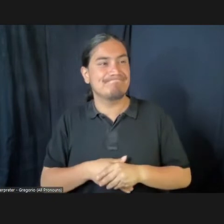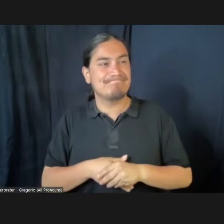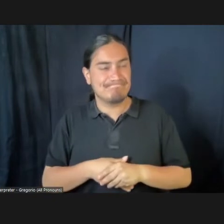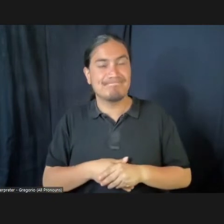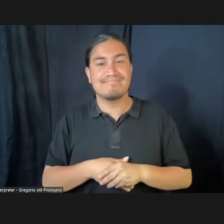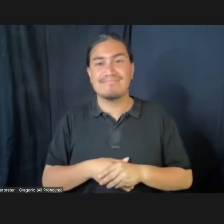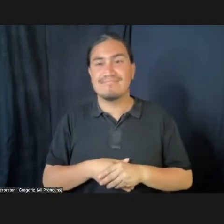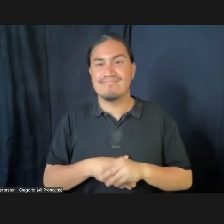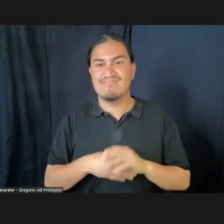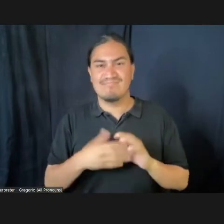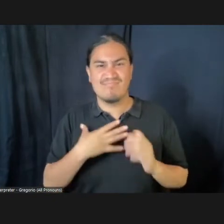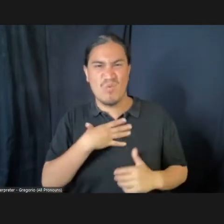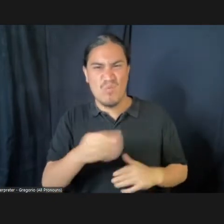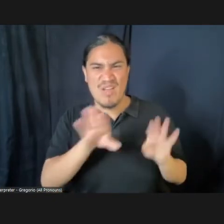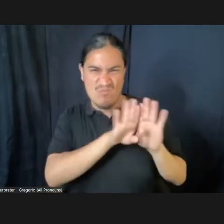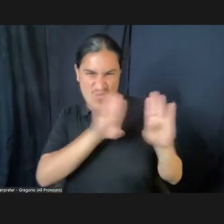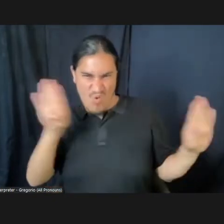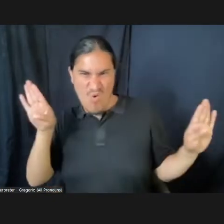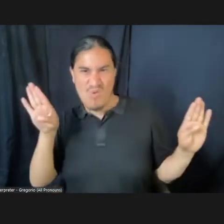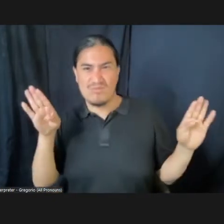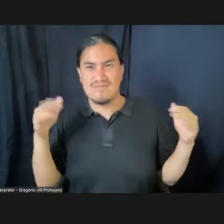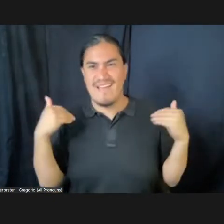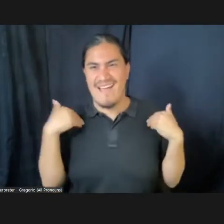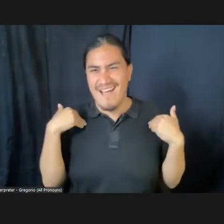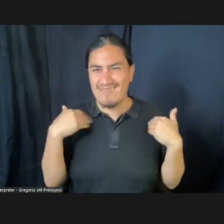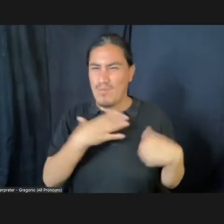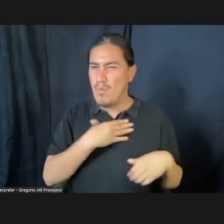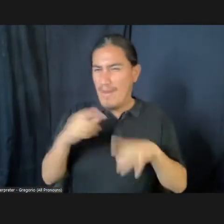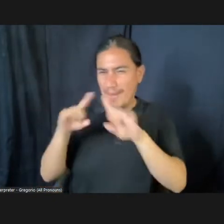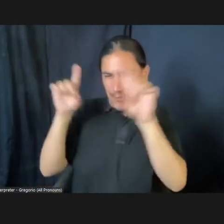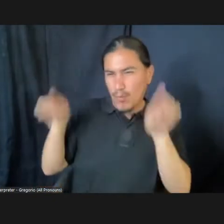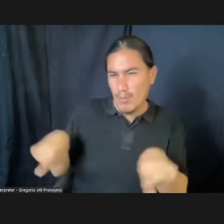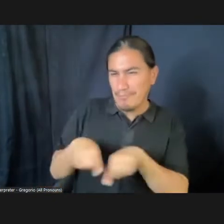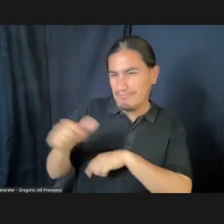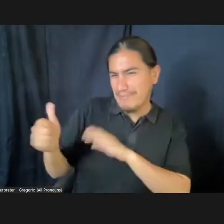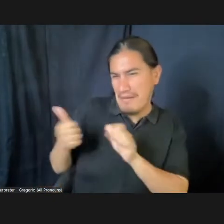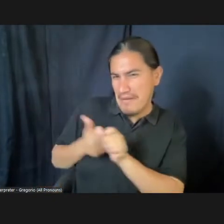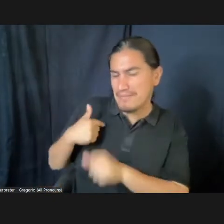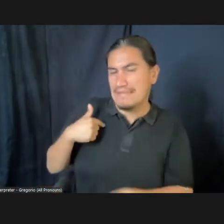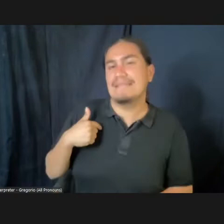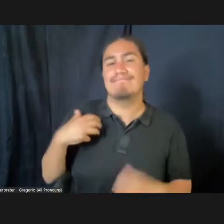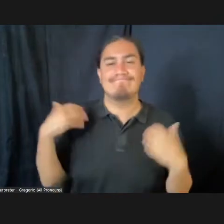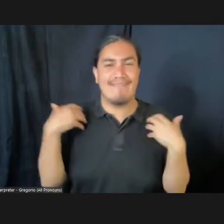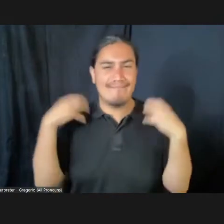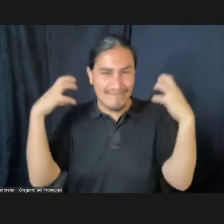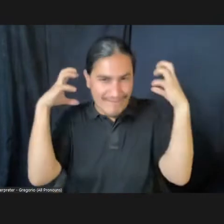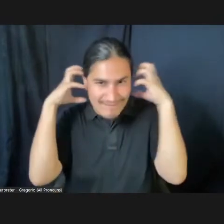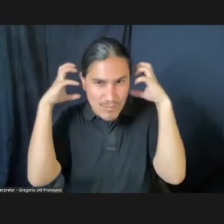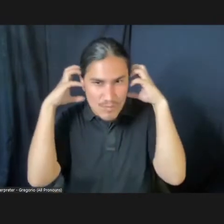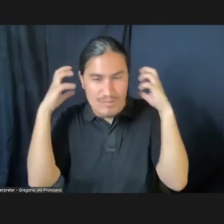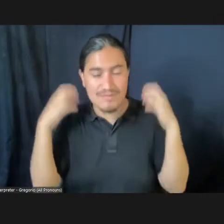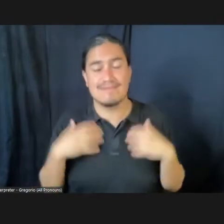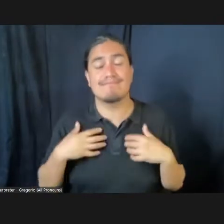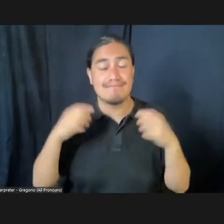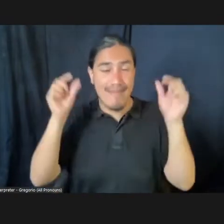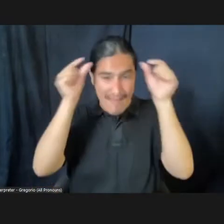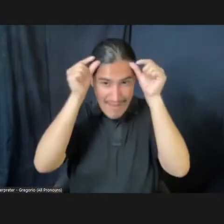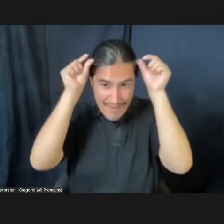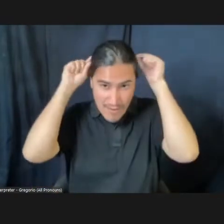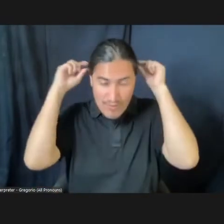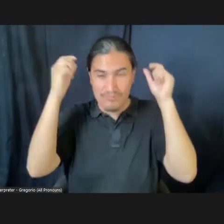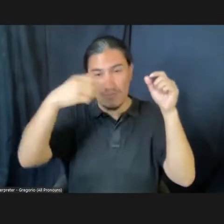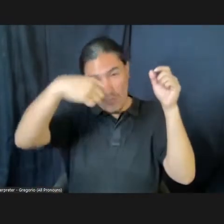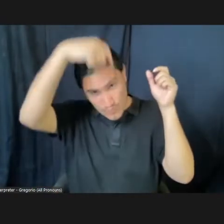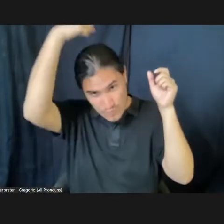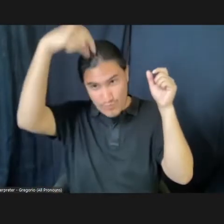It's white walls behind me, a whiteboard. I've got my headphones on. My hair is corn rolled in the moment, lovingly